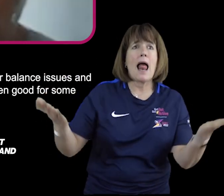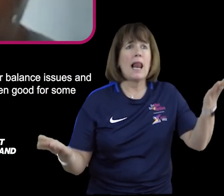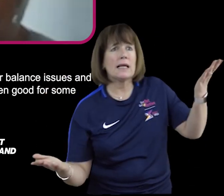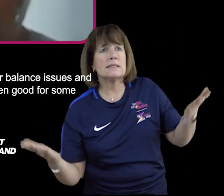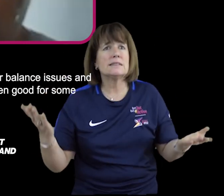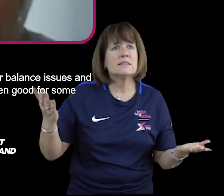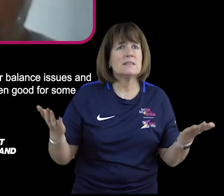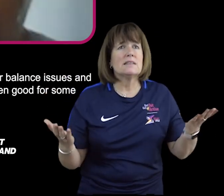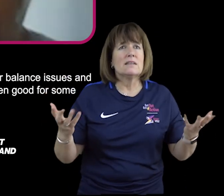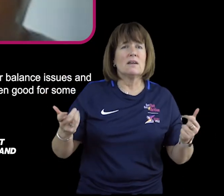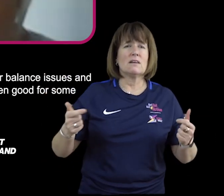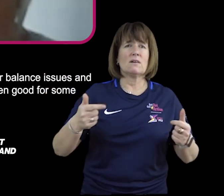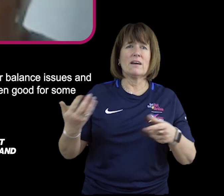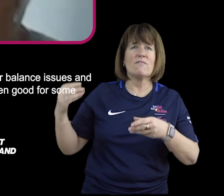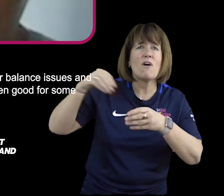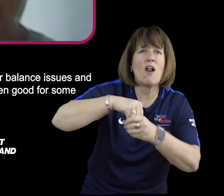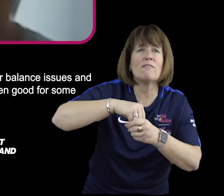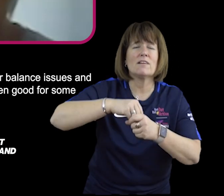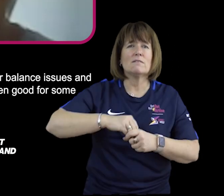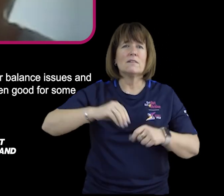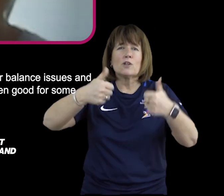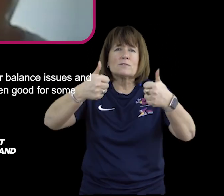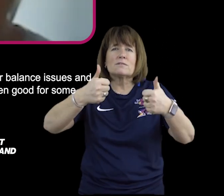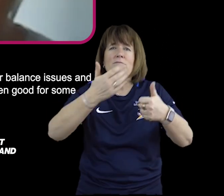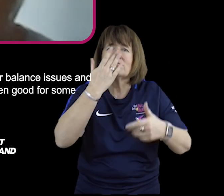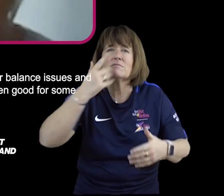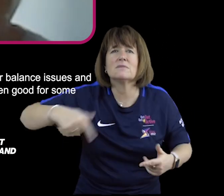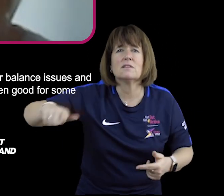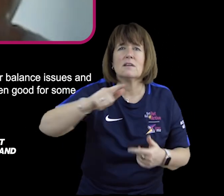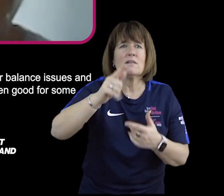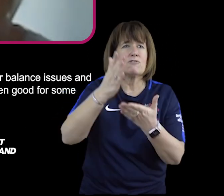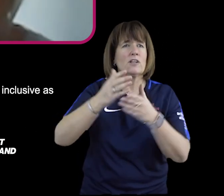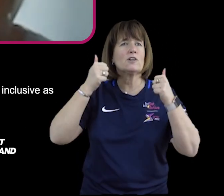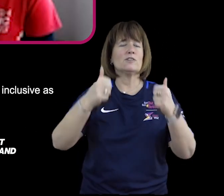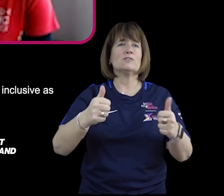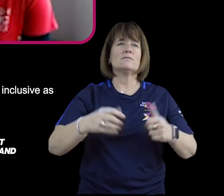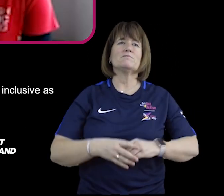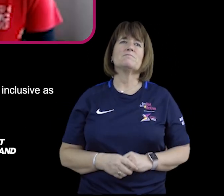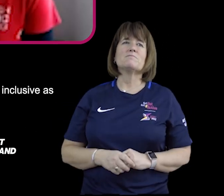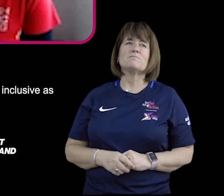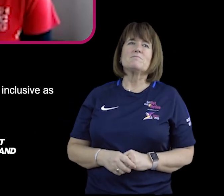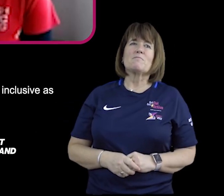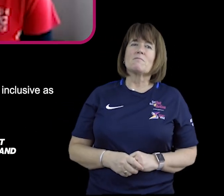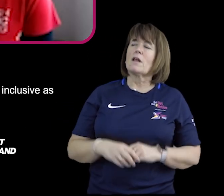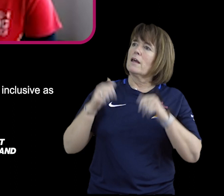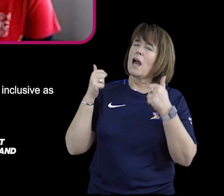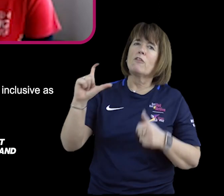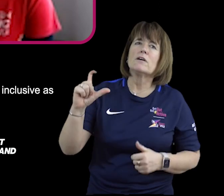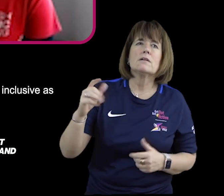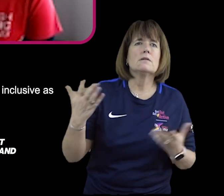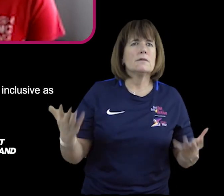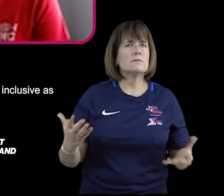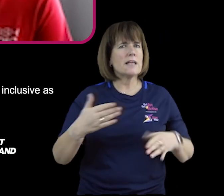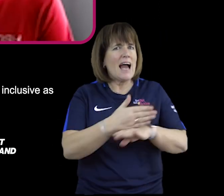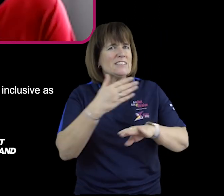get involved with it. And it's been good for people. It really has been good for some people. Well, and Catherine,